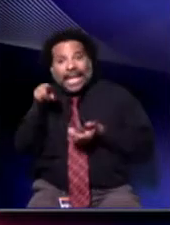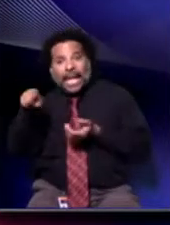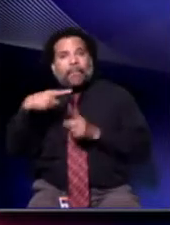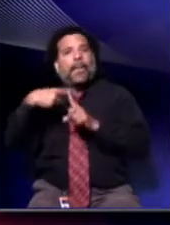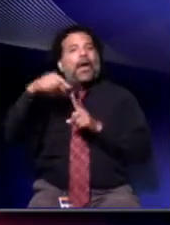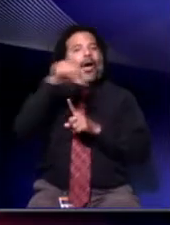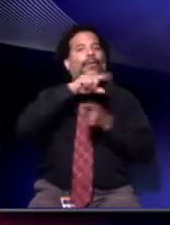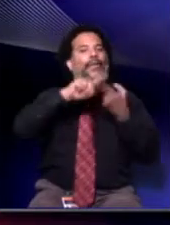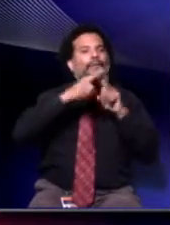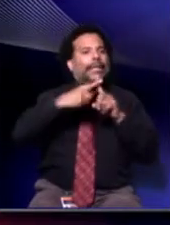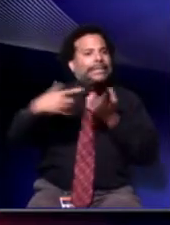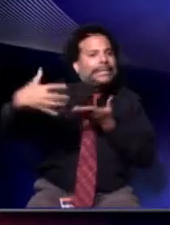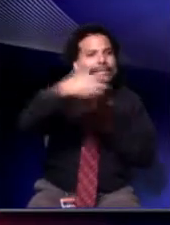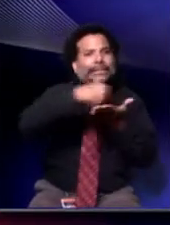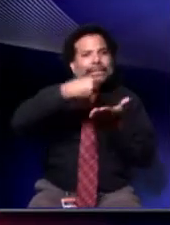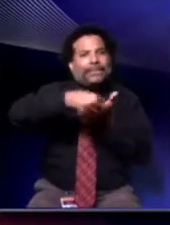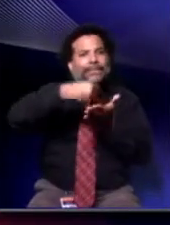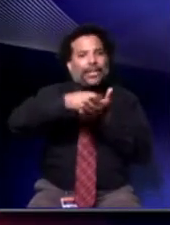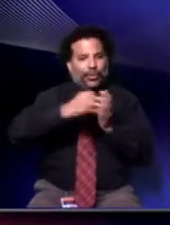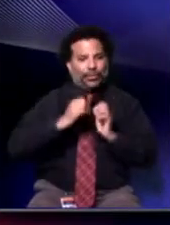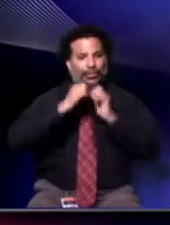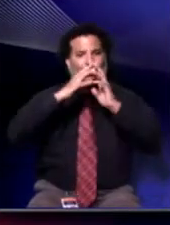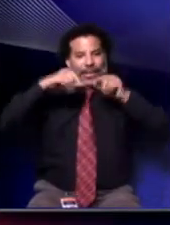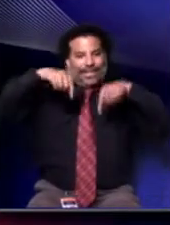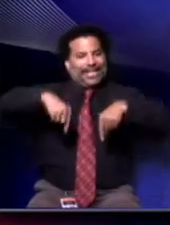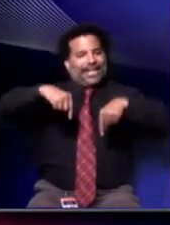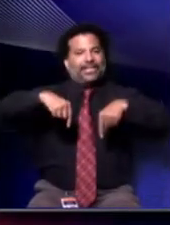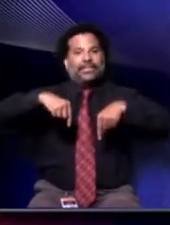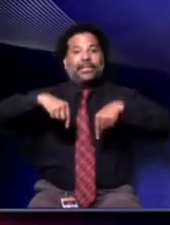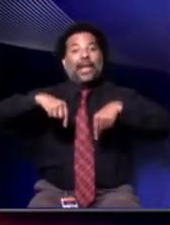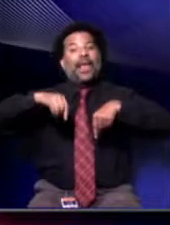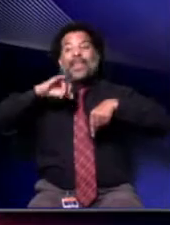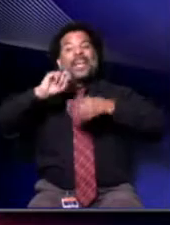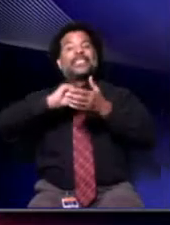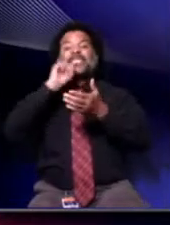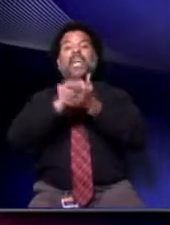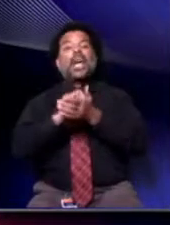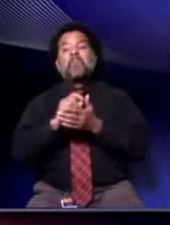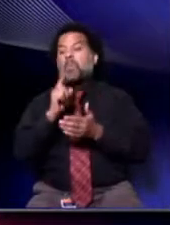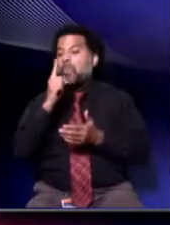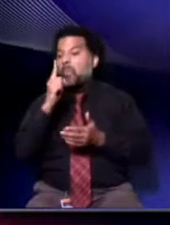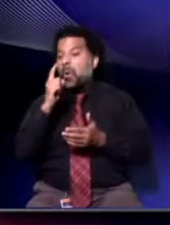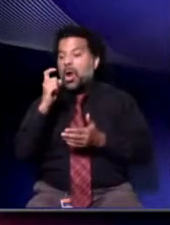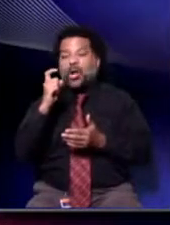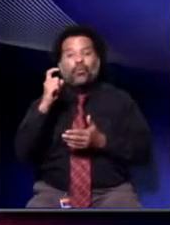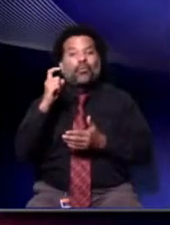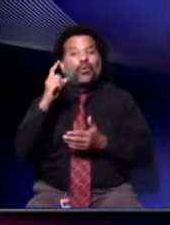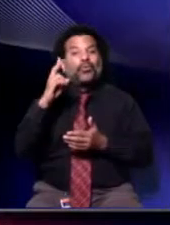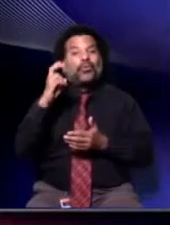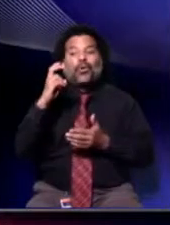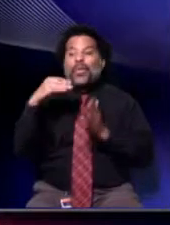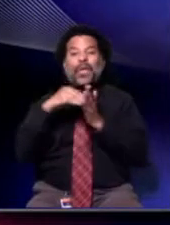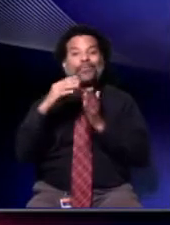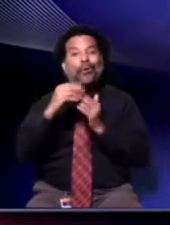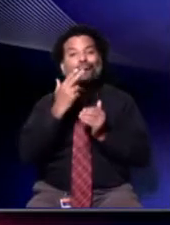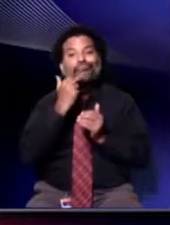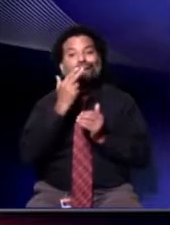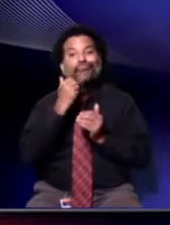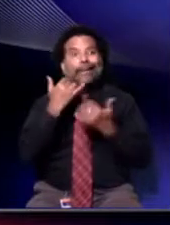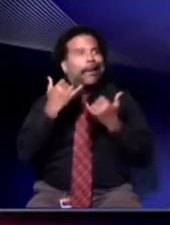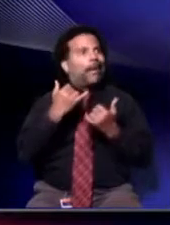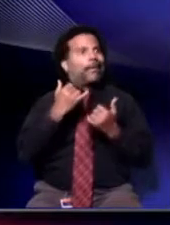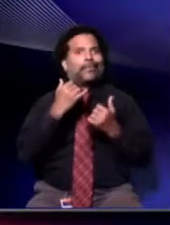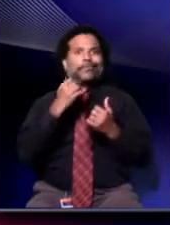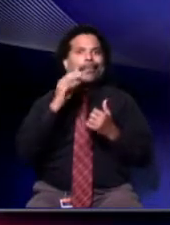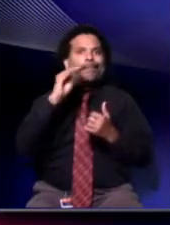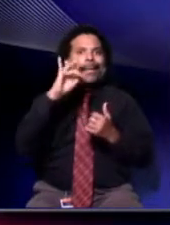friends raising the money to get this thing started, and it was just a few $100,000, and now it's in the millions. It's truly, and I say